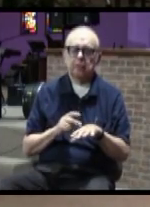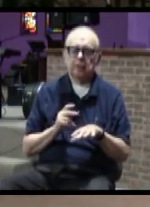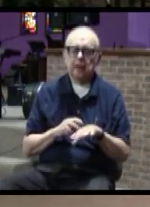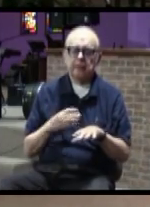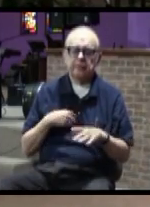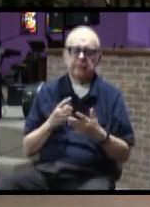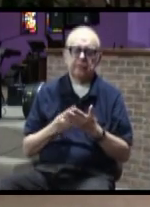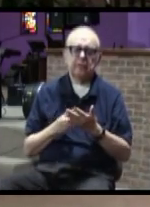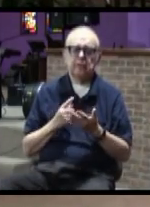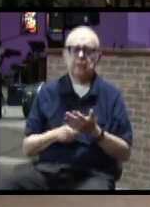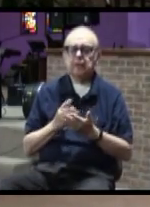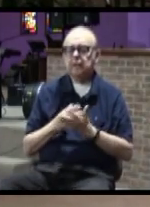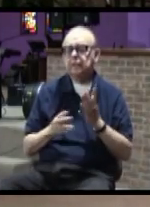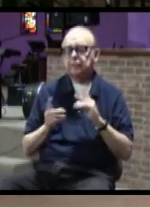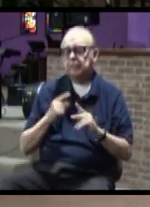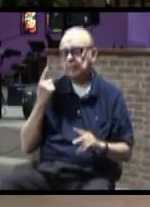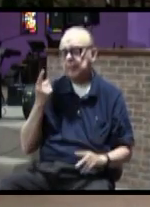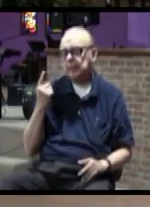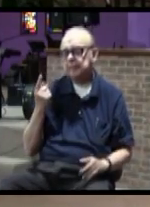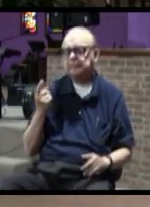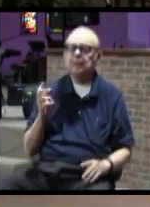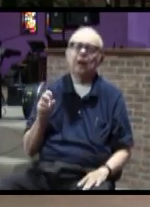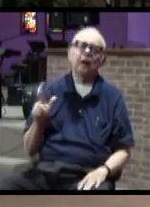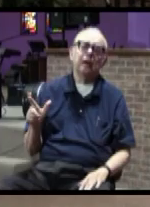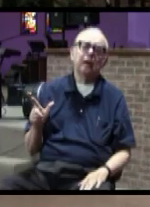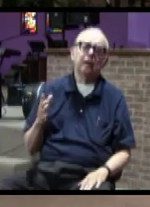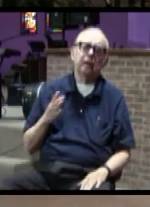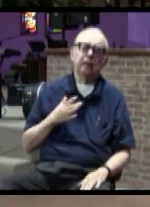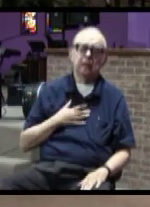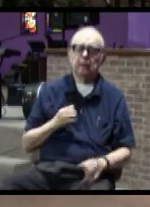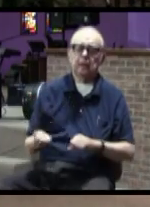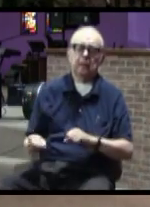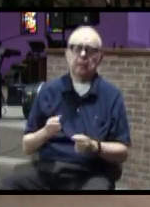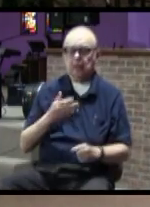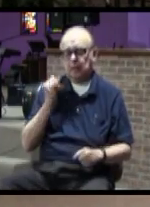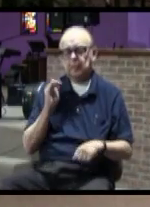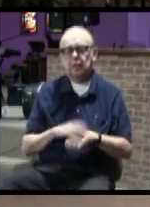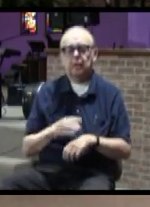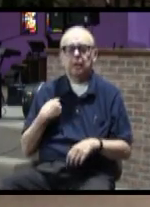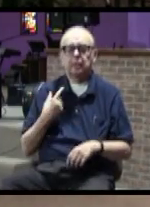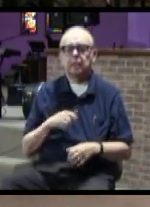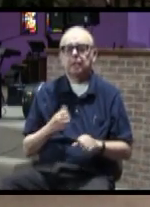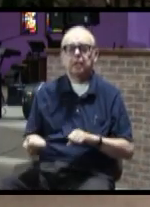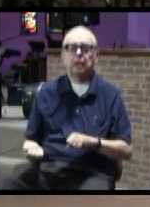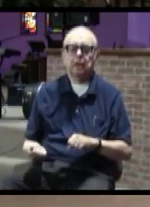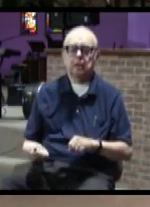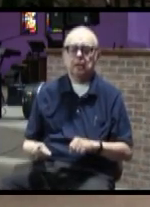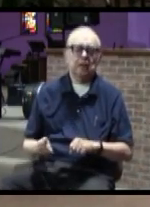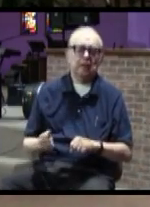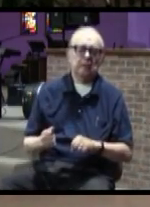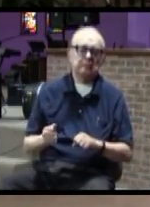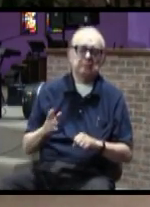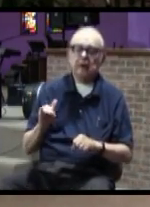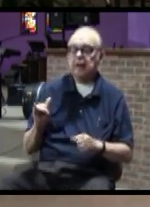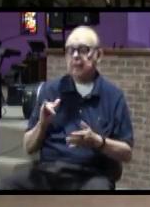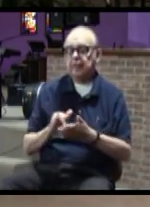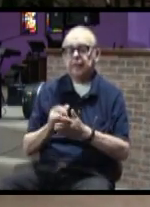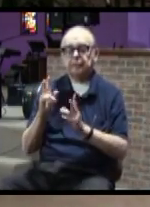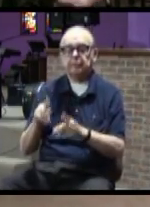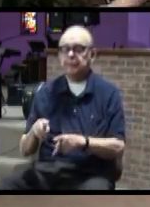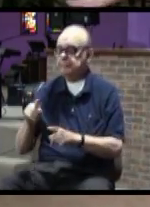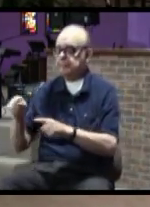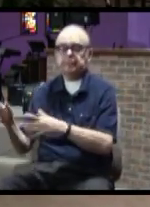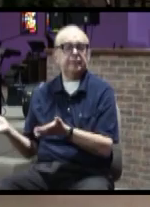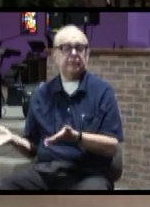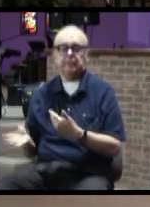Peter, they were having this discussion because some people thought that, well, my baptism is better because I was baptized by this person or that